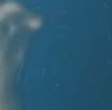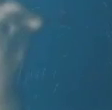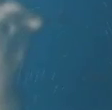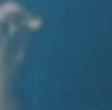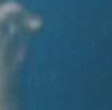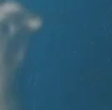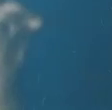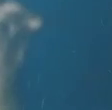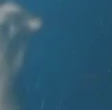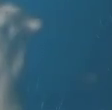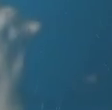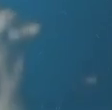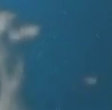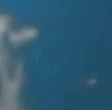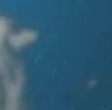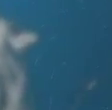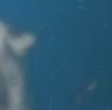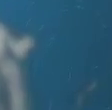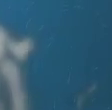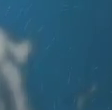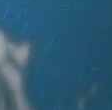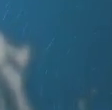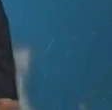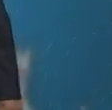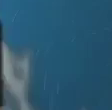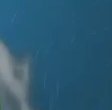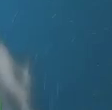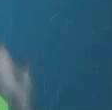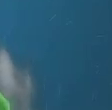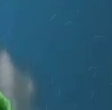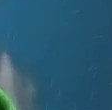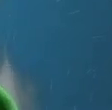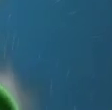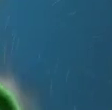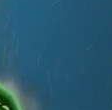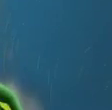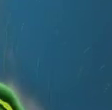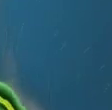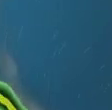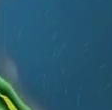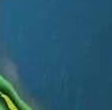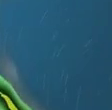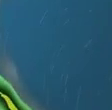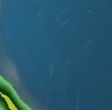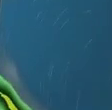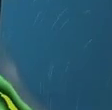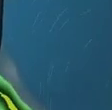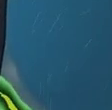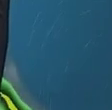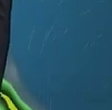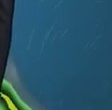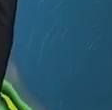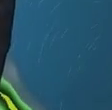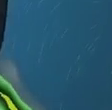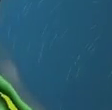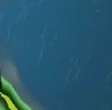with a bit of drizzle for the first half of the day along the southwest coastline and the Dasen interior ahead of this cold front which hits these parts of the country by